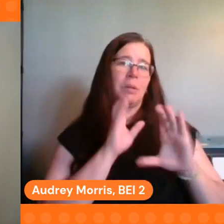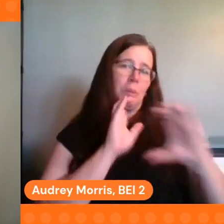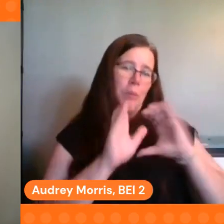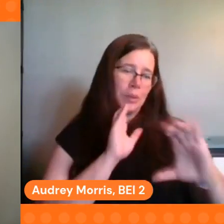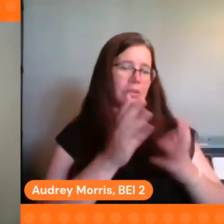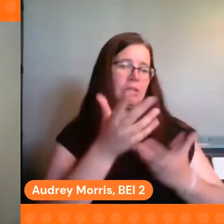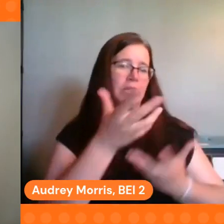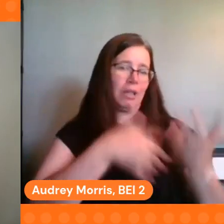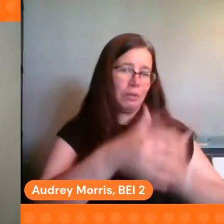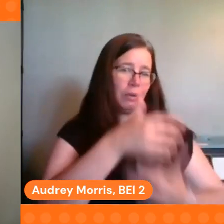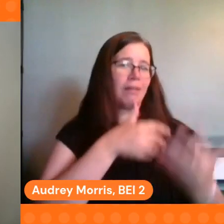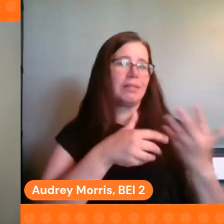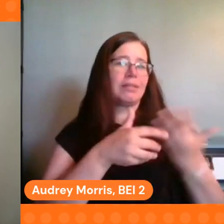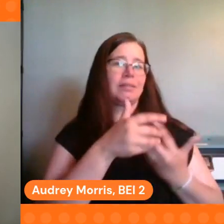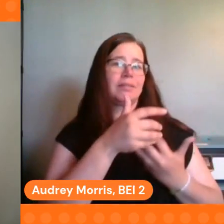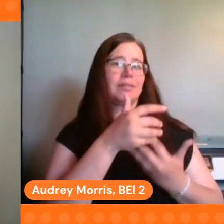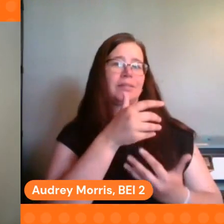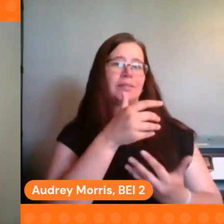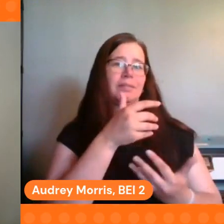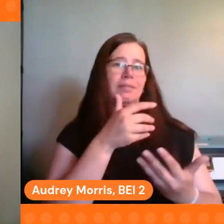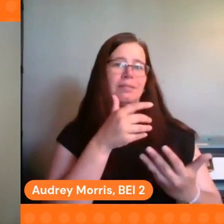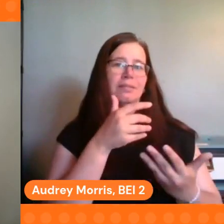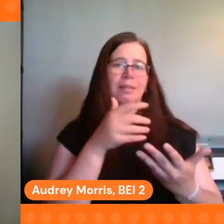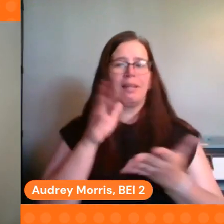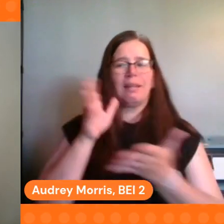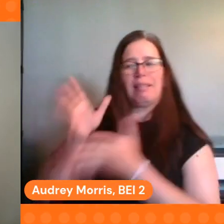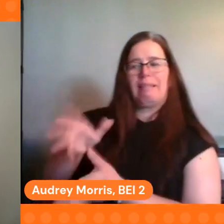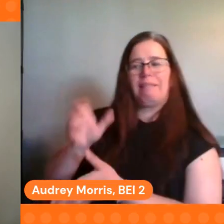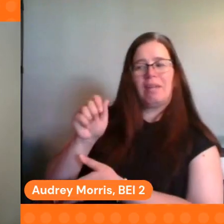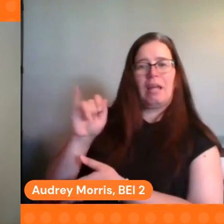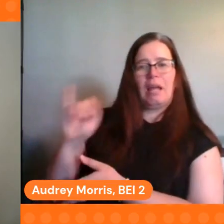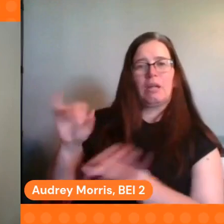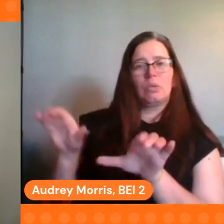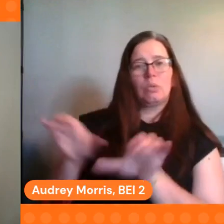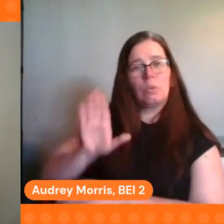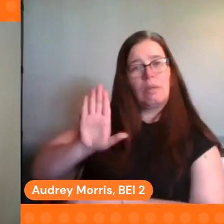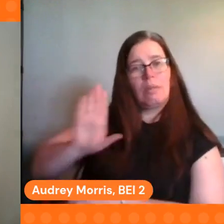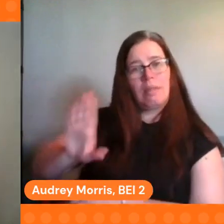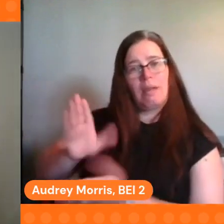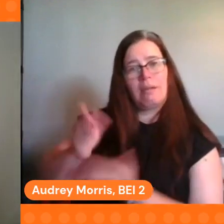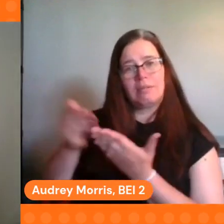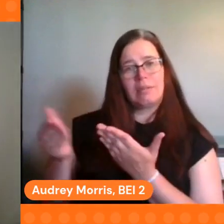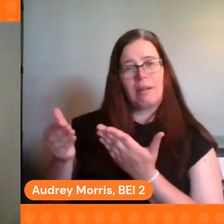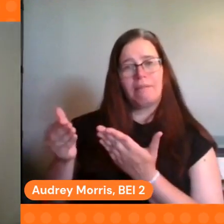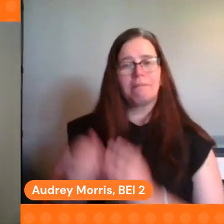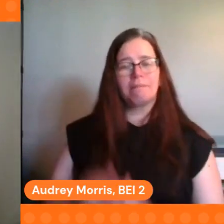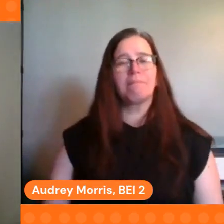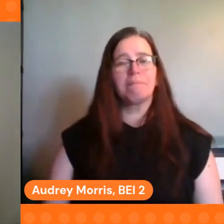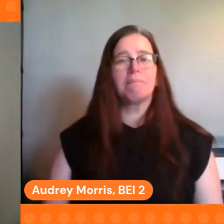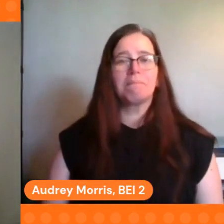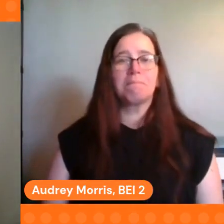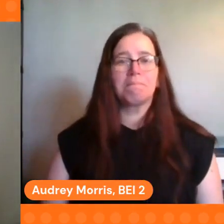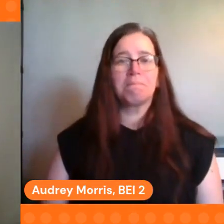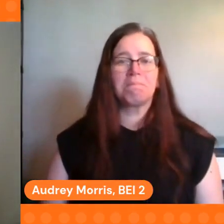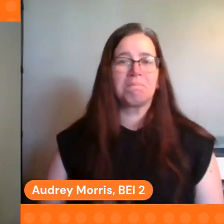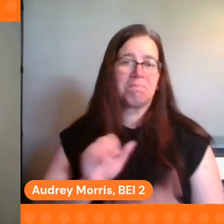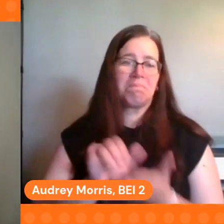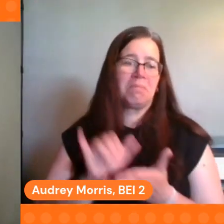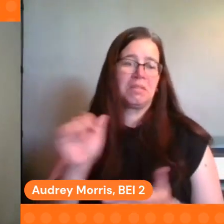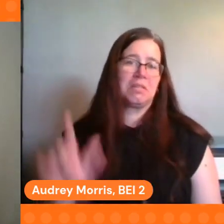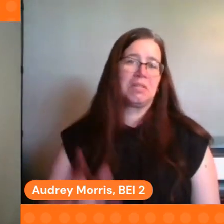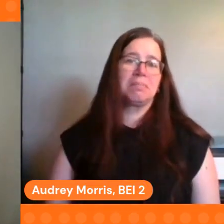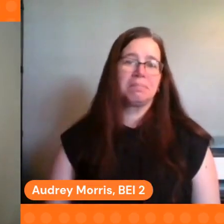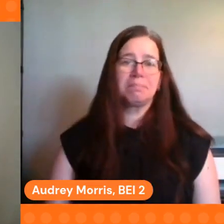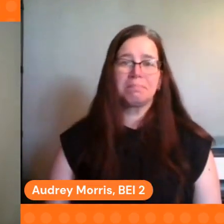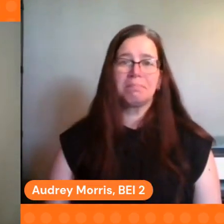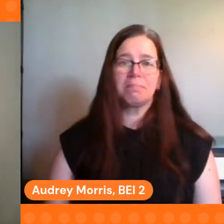and let's just leave AI to do the AI stuff, or like, yeah. So that's this, guys. I